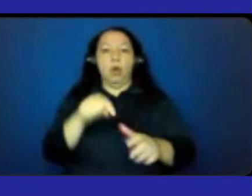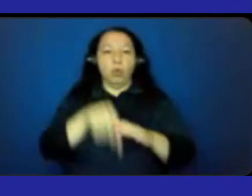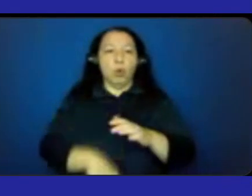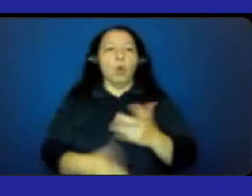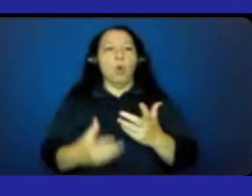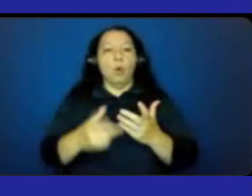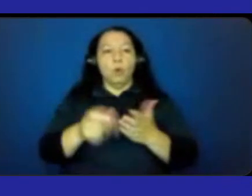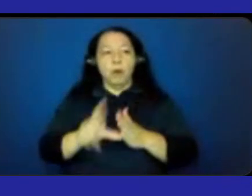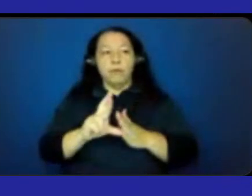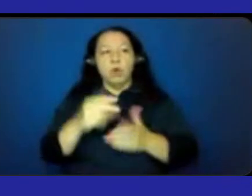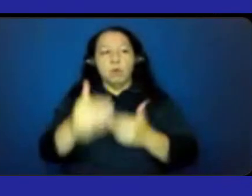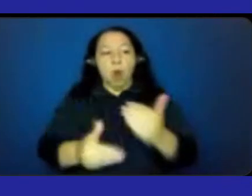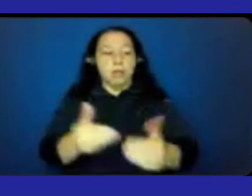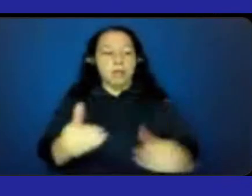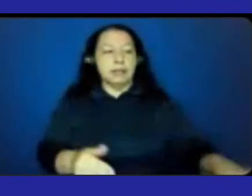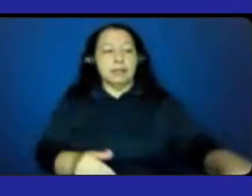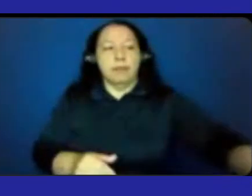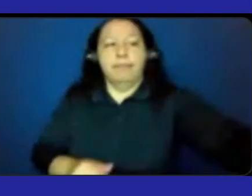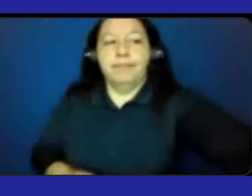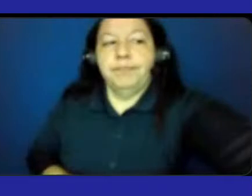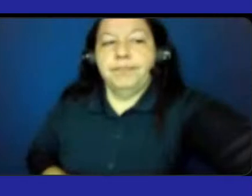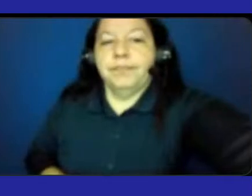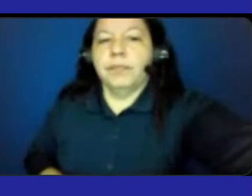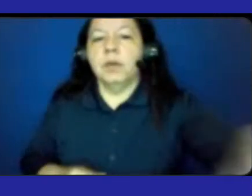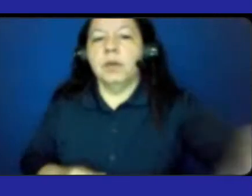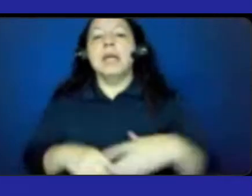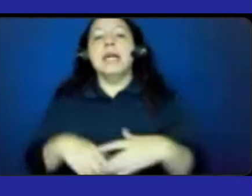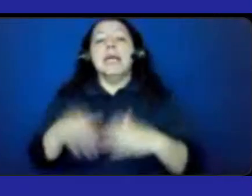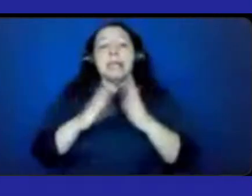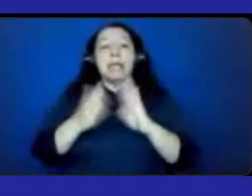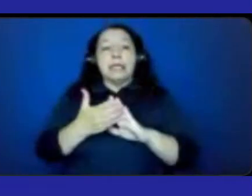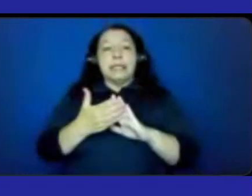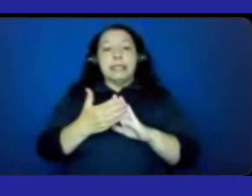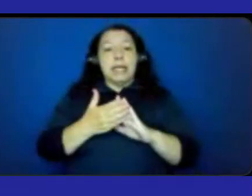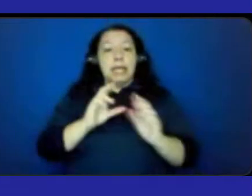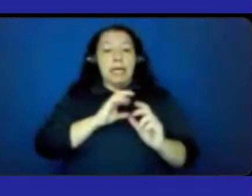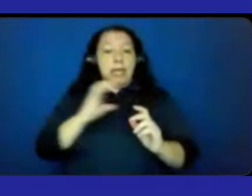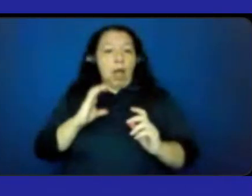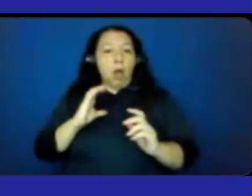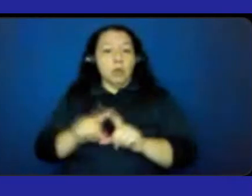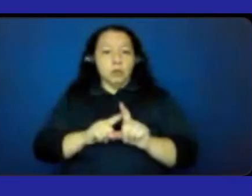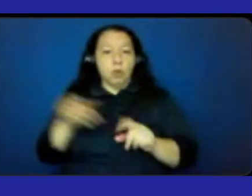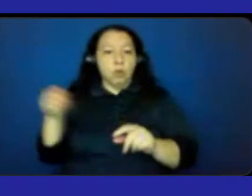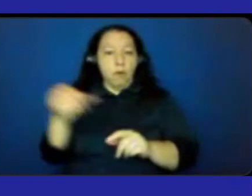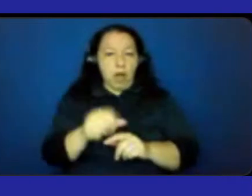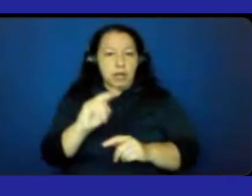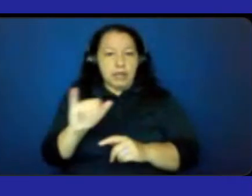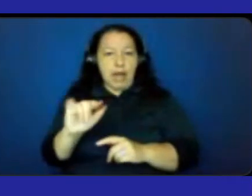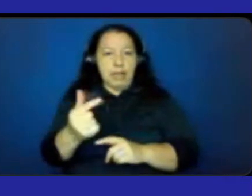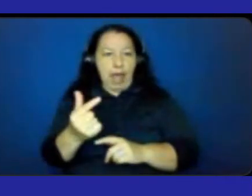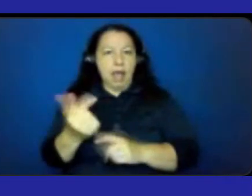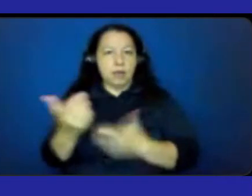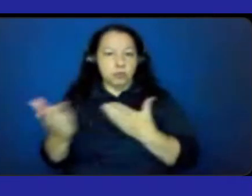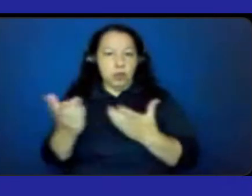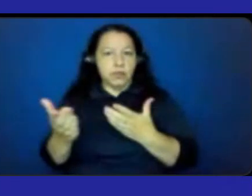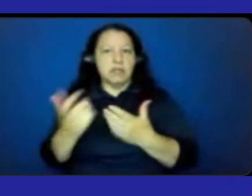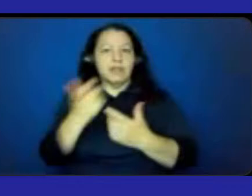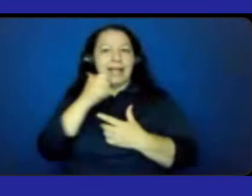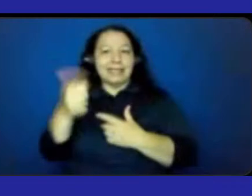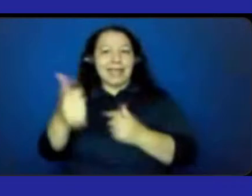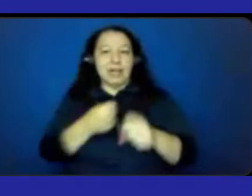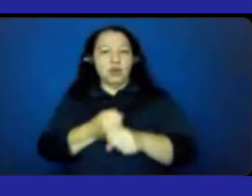Council has also funded Nilag for additional services at health and hospitals for the last decade, actually renewing its commitment just last